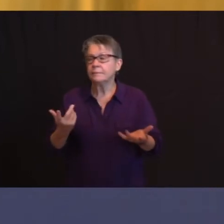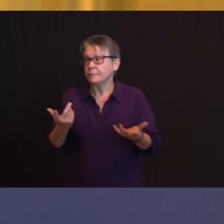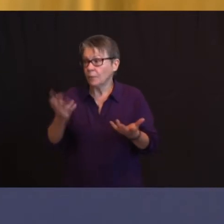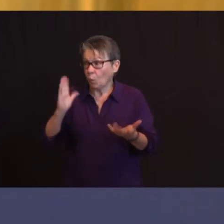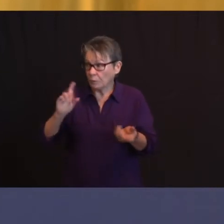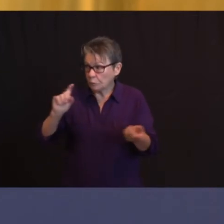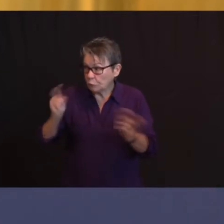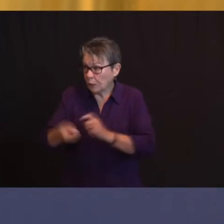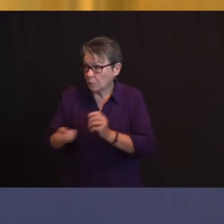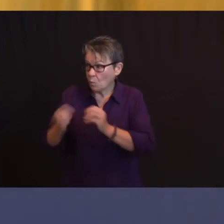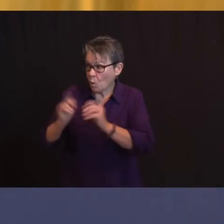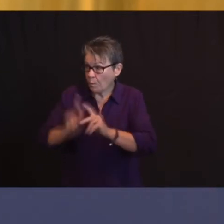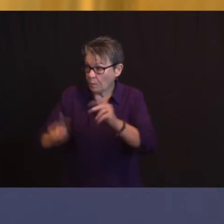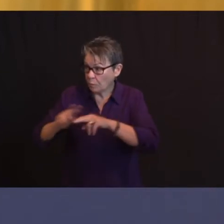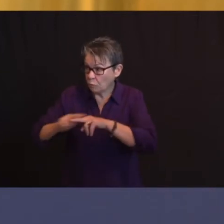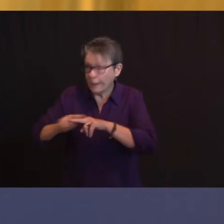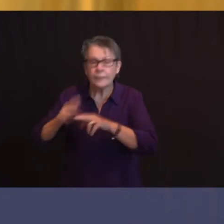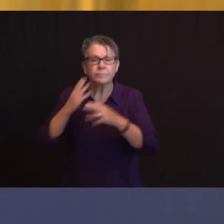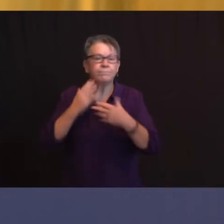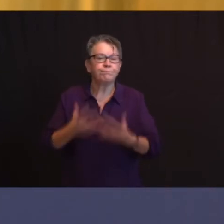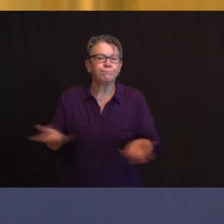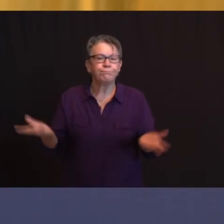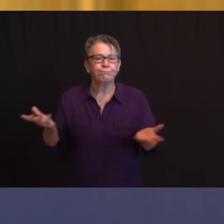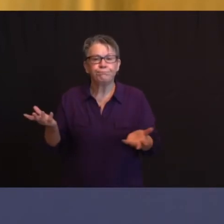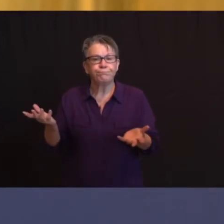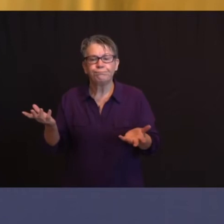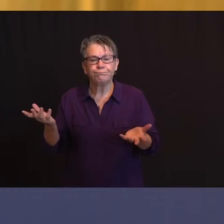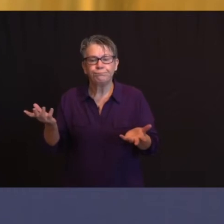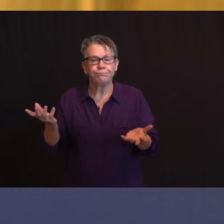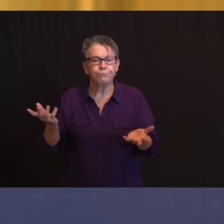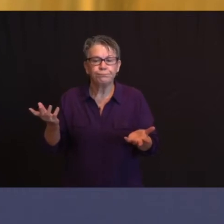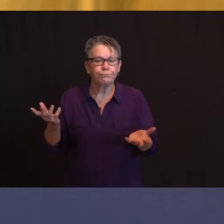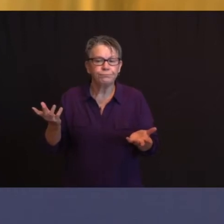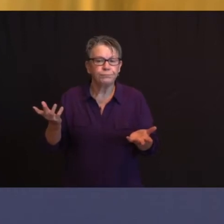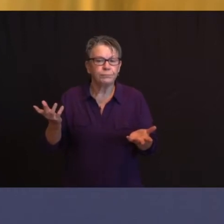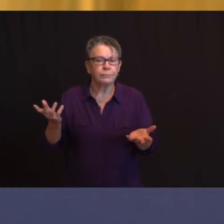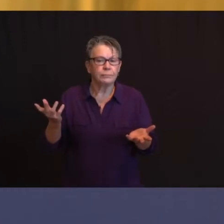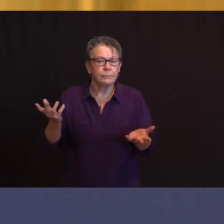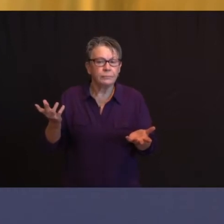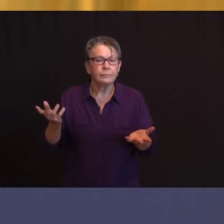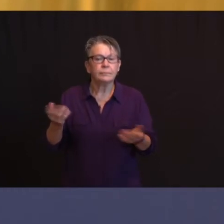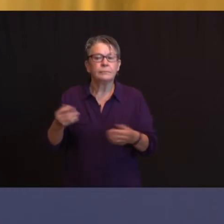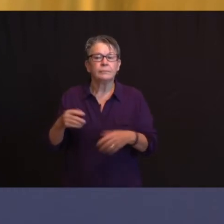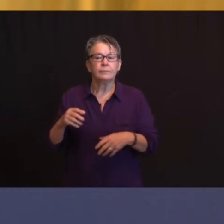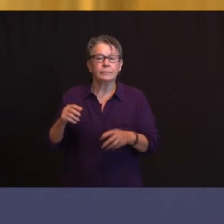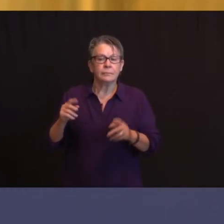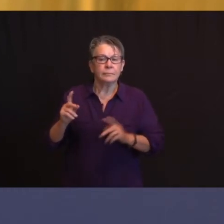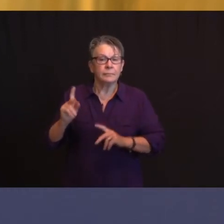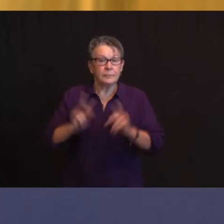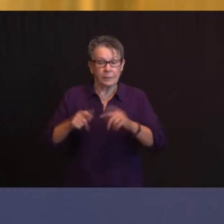For somebody who commutes from New Jersey into New York City and has to go from, say, Penn Station